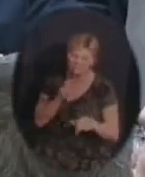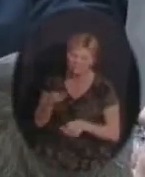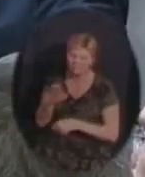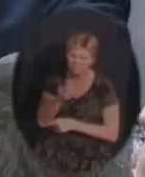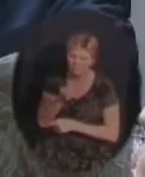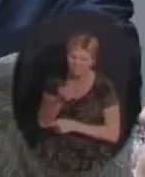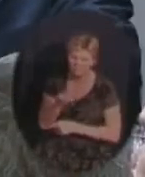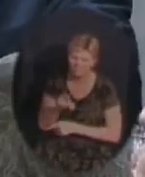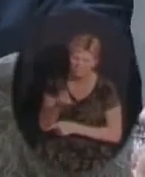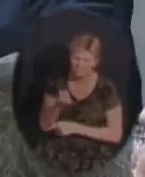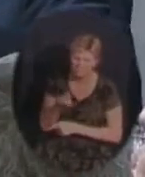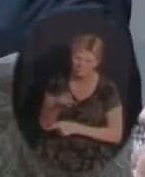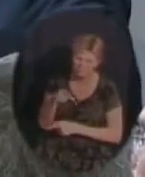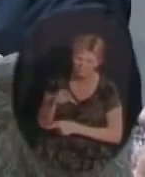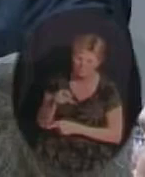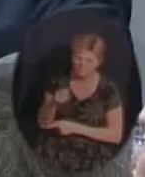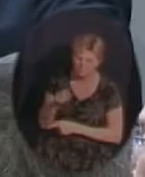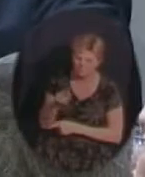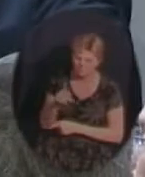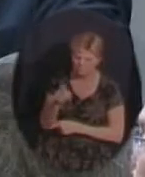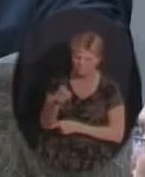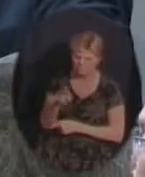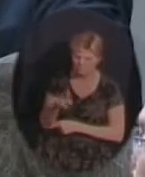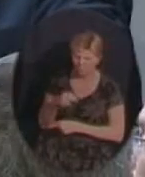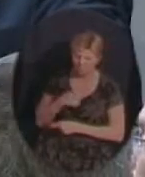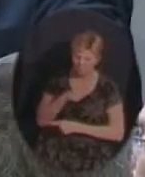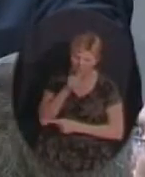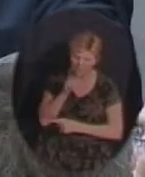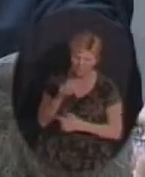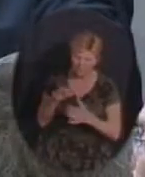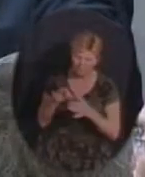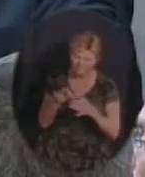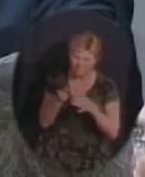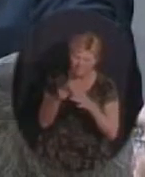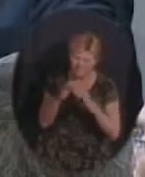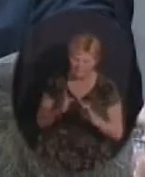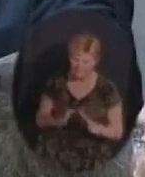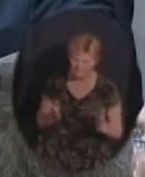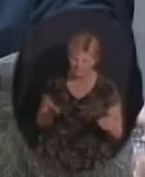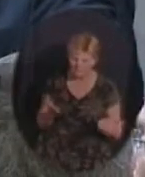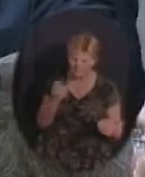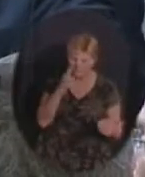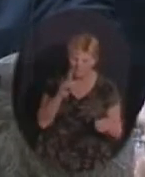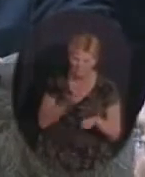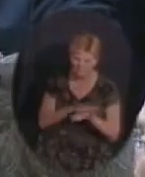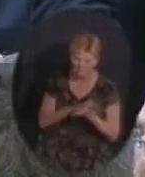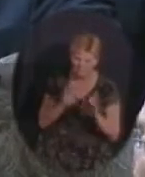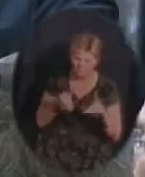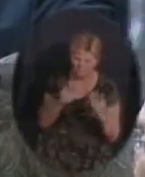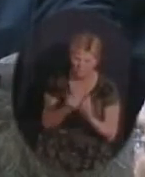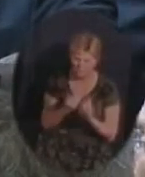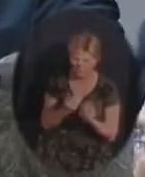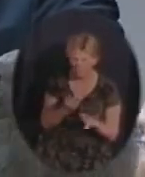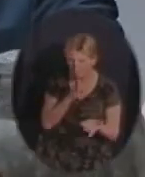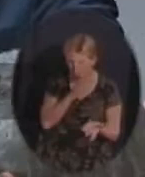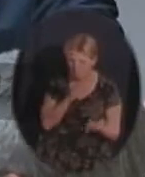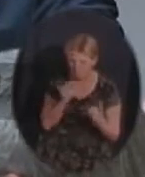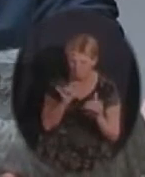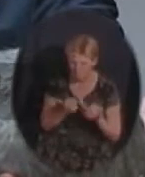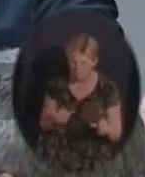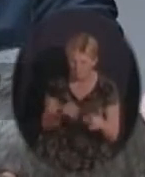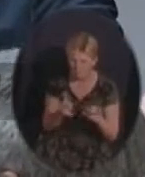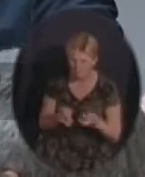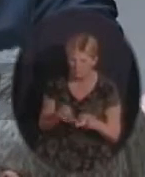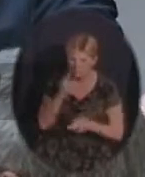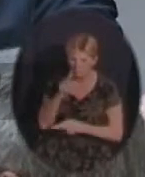My role here is a facilitator for the school district, has been for about 16 years now, and this process was a very interesting process